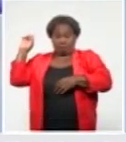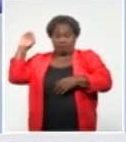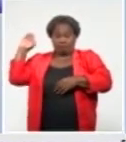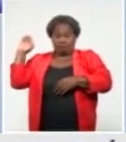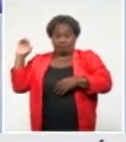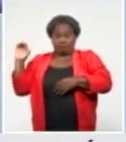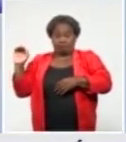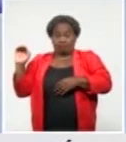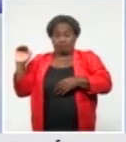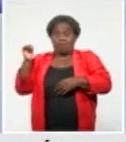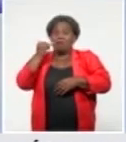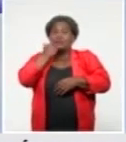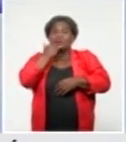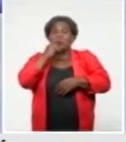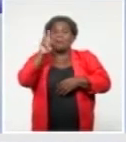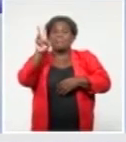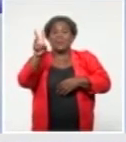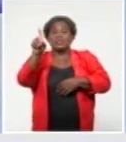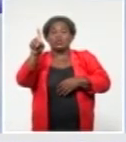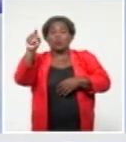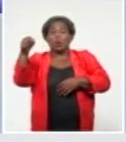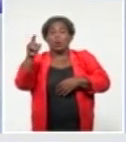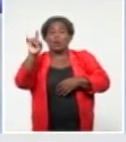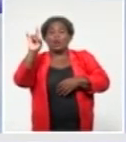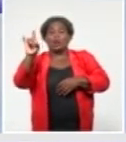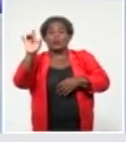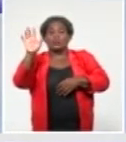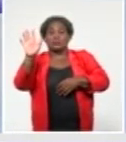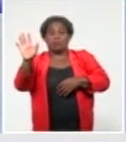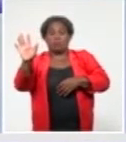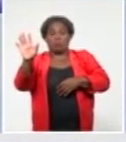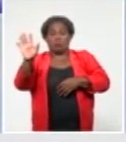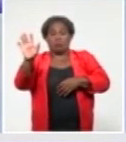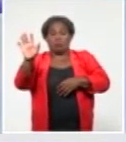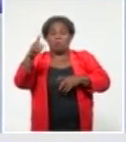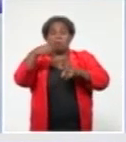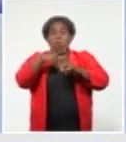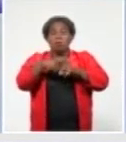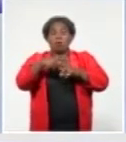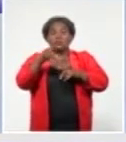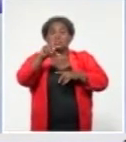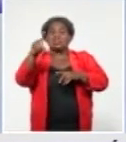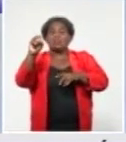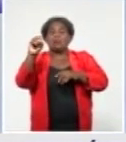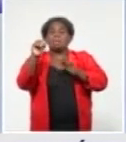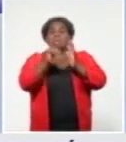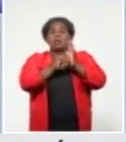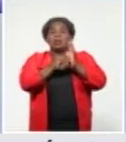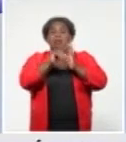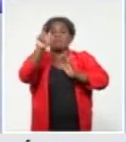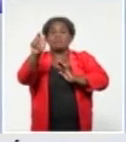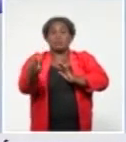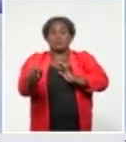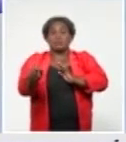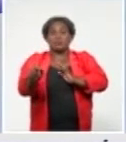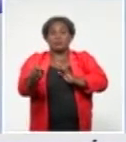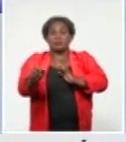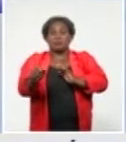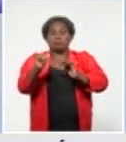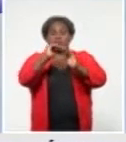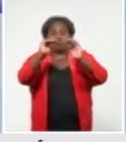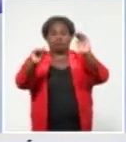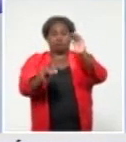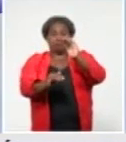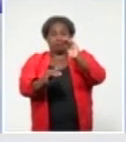the previous day but still a considerable rate. Havana also increases its rate up to 22.48,